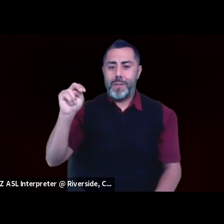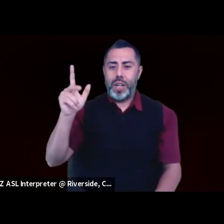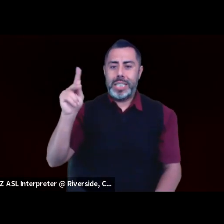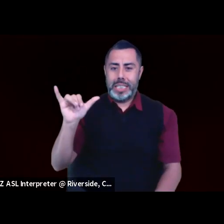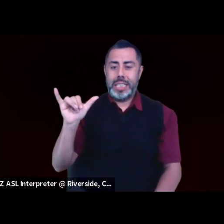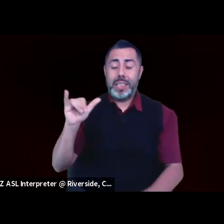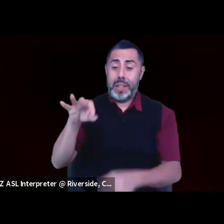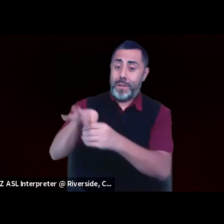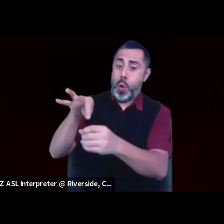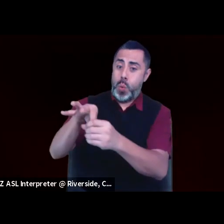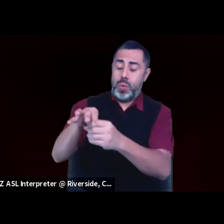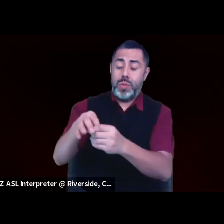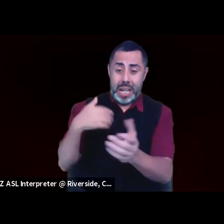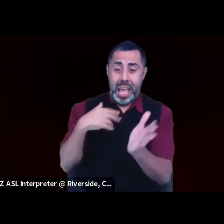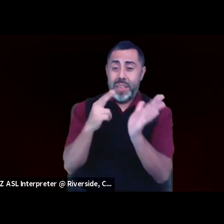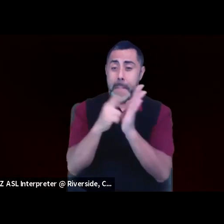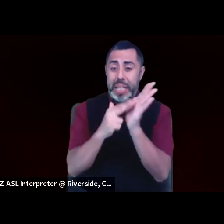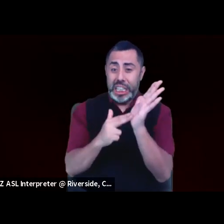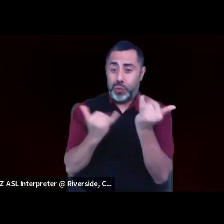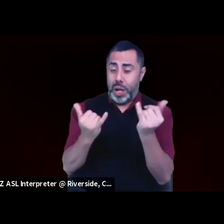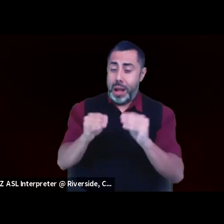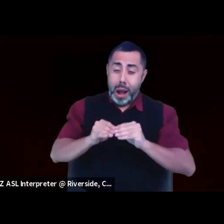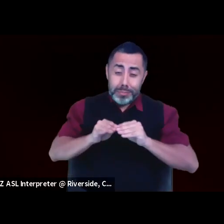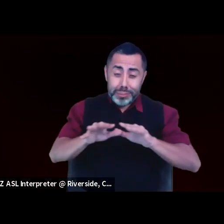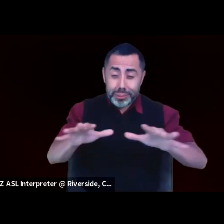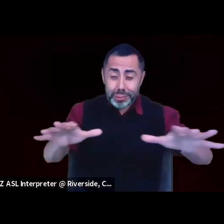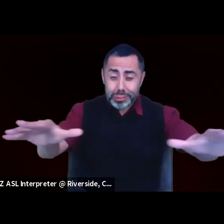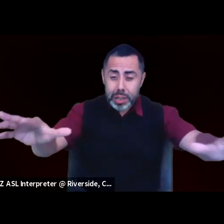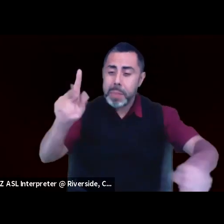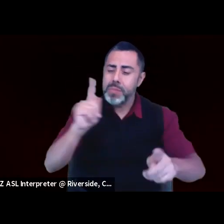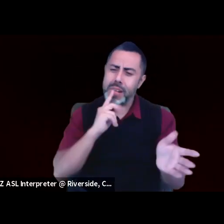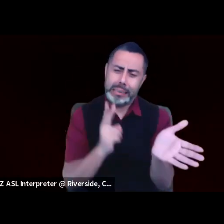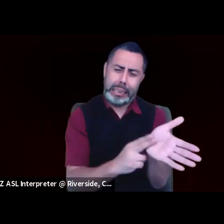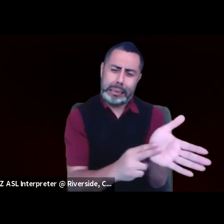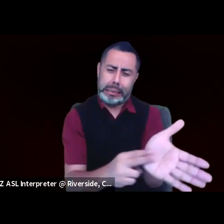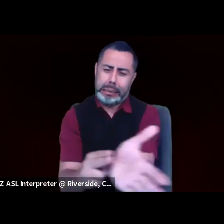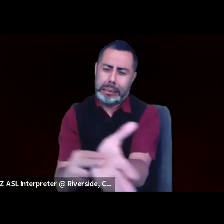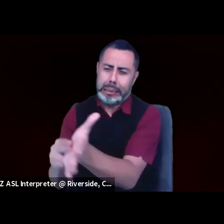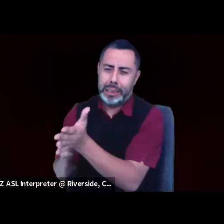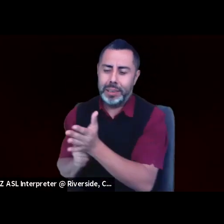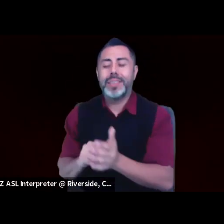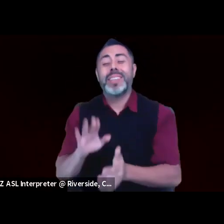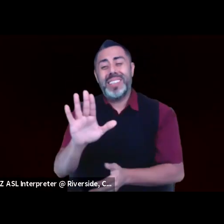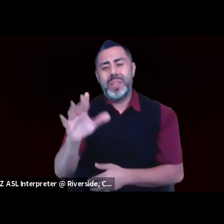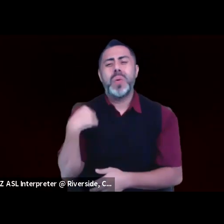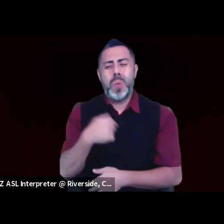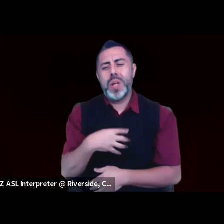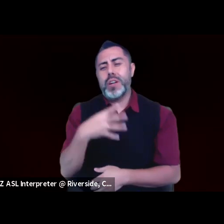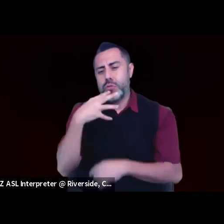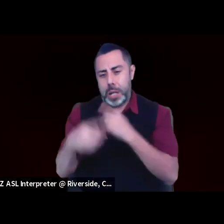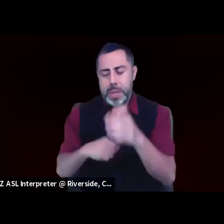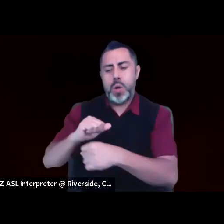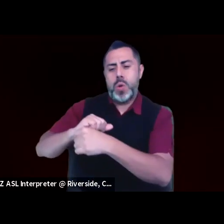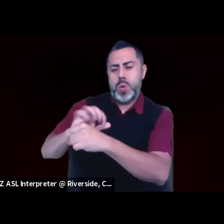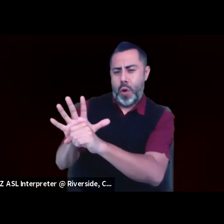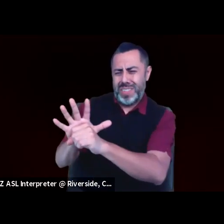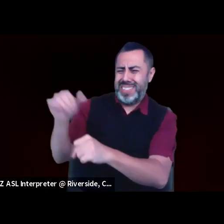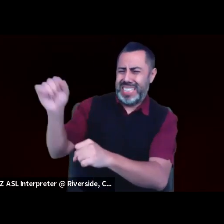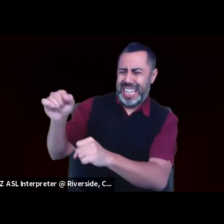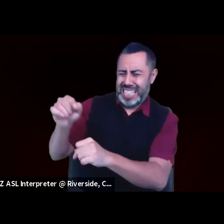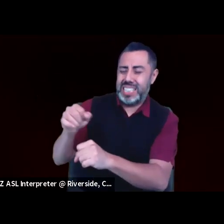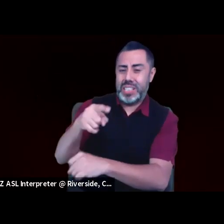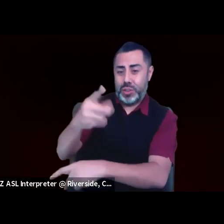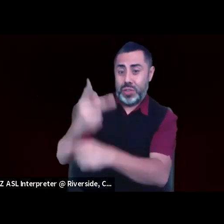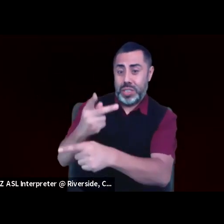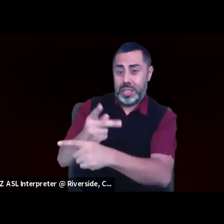it. So that just brings me to the point of that this conversation, yes, COVID is happening, we all must take care, but it's also a